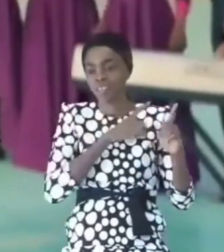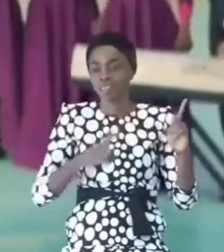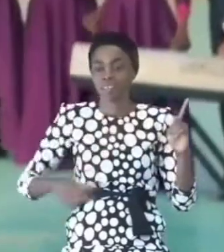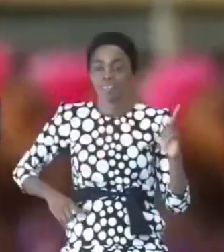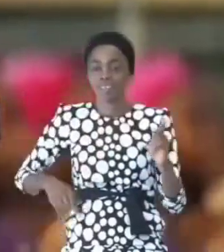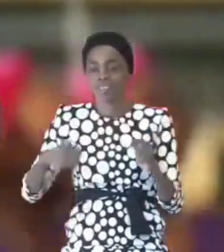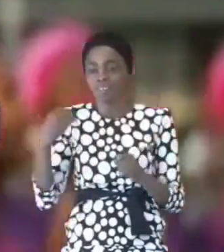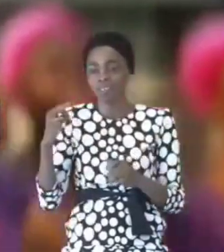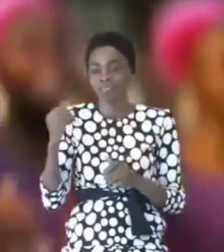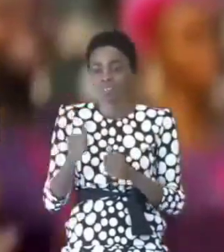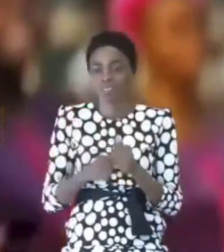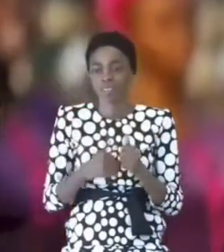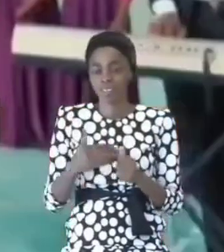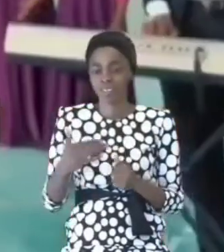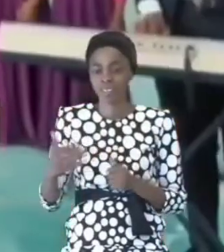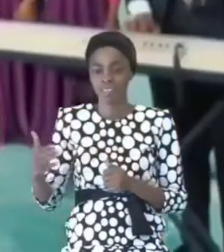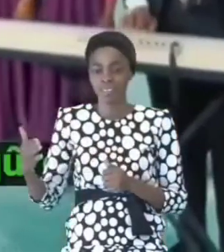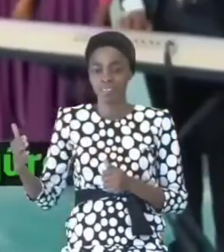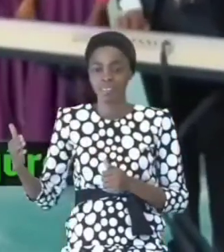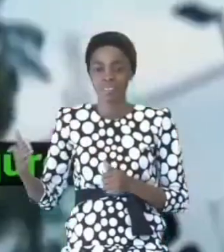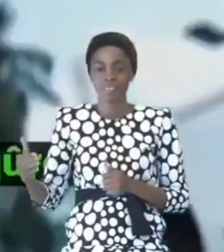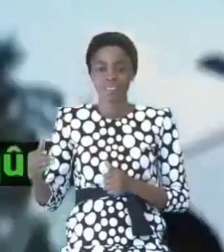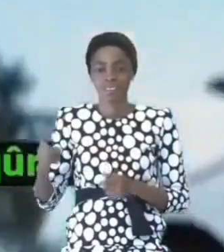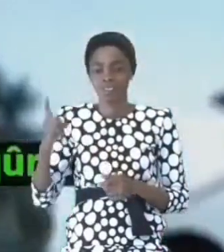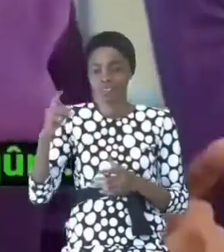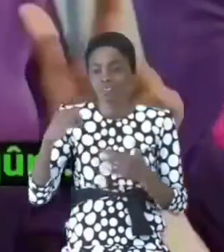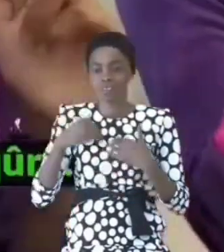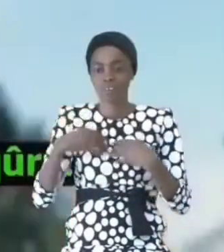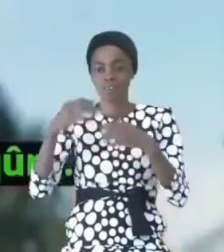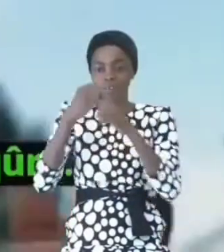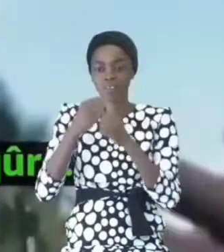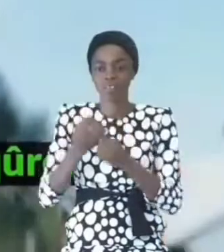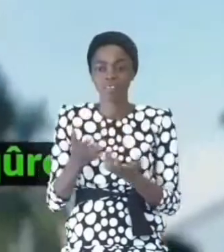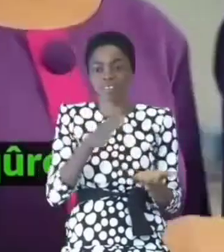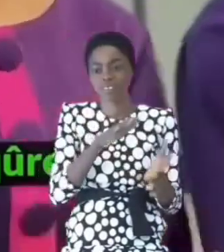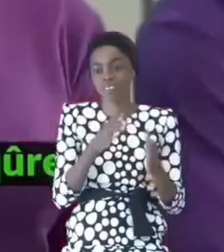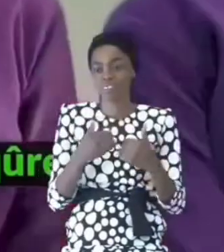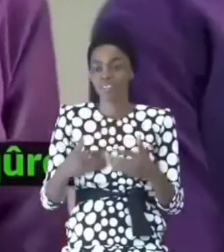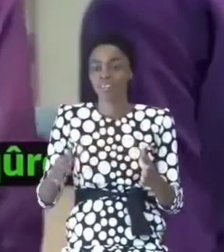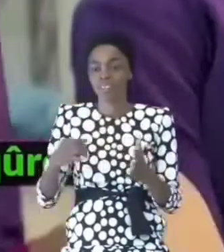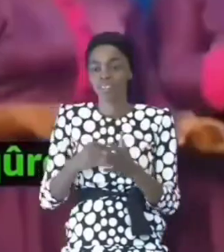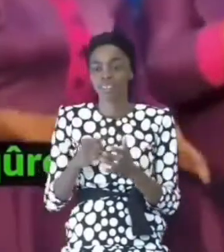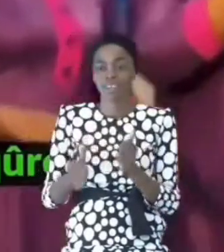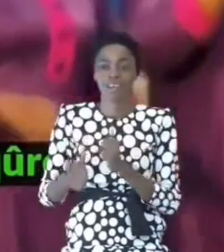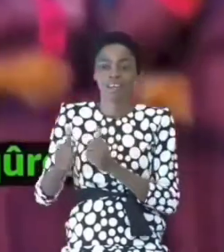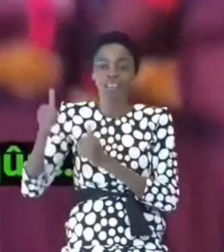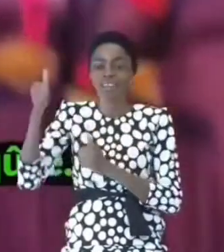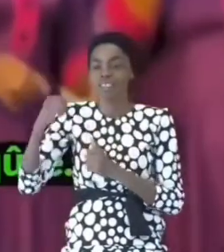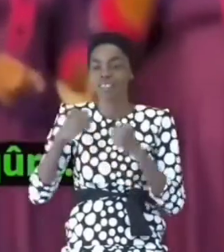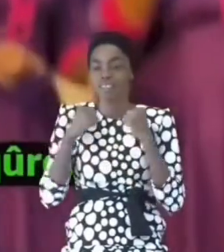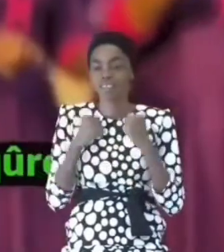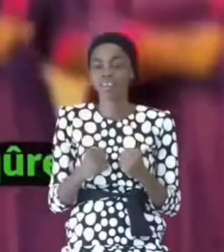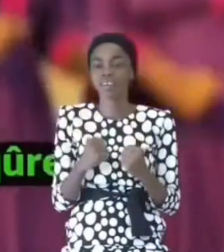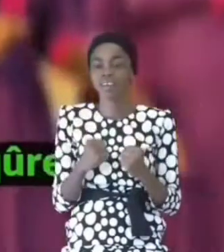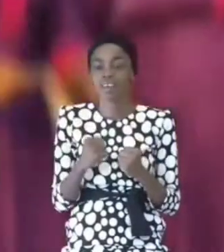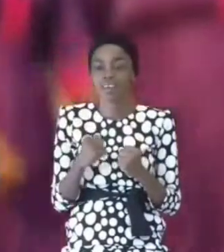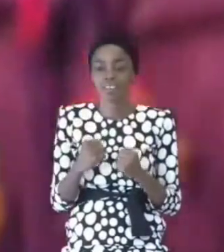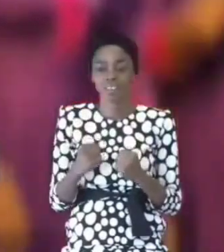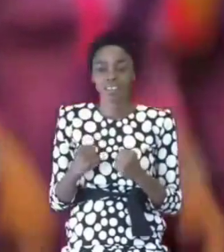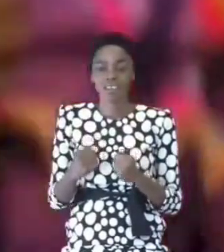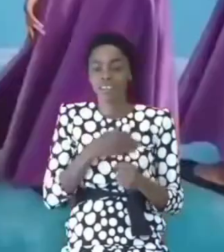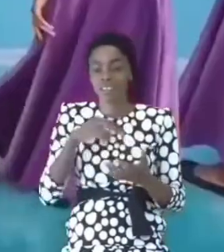Lord of everything. You've won that's lost its highest